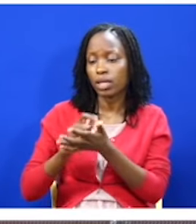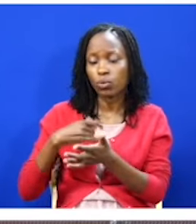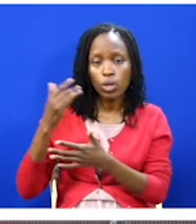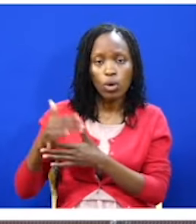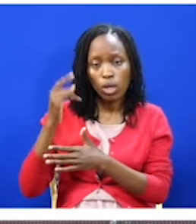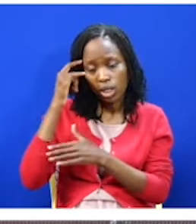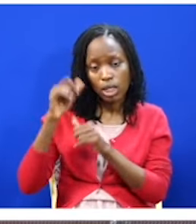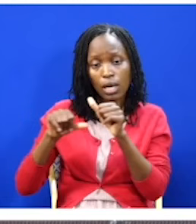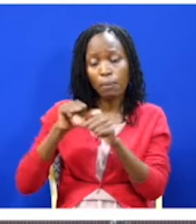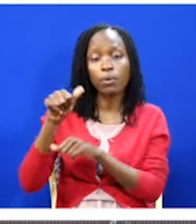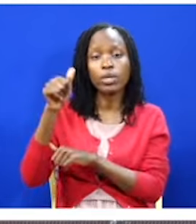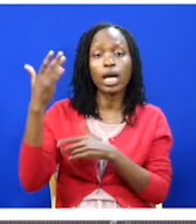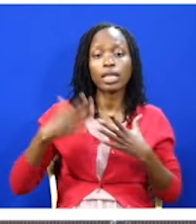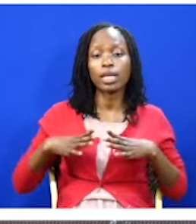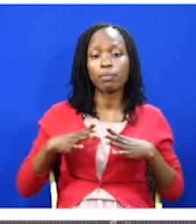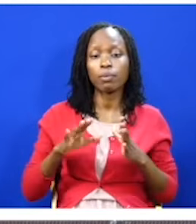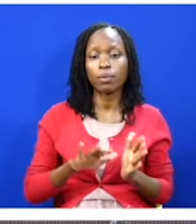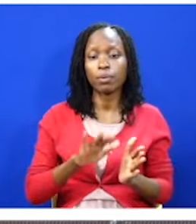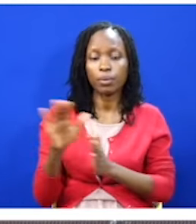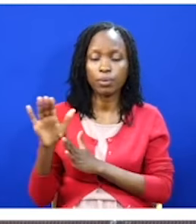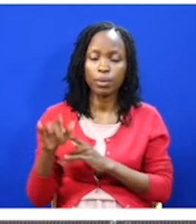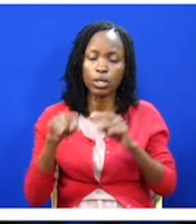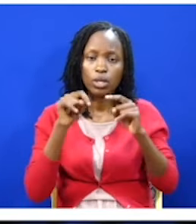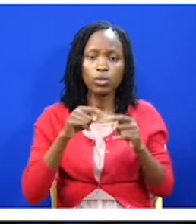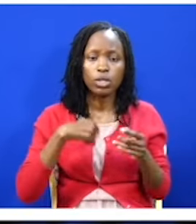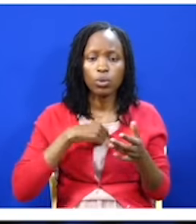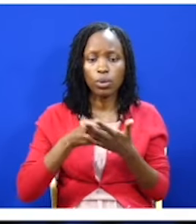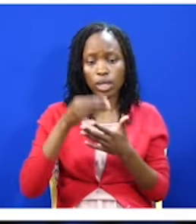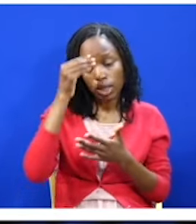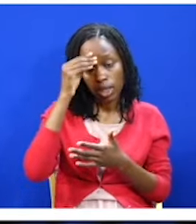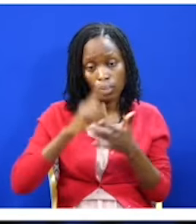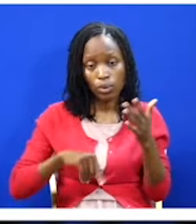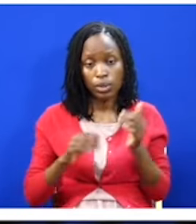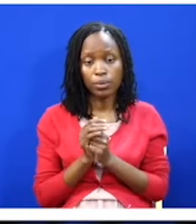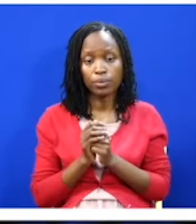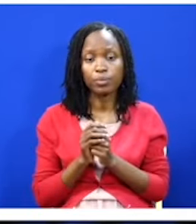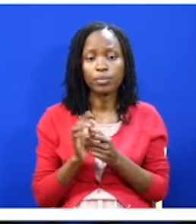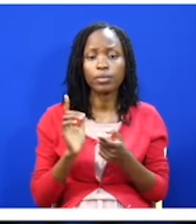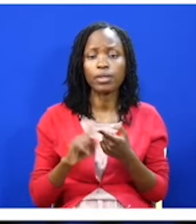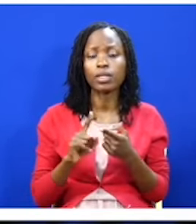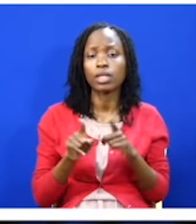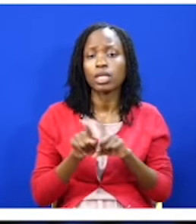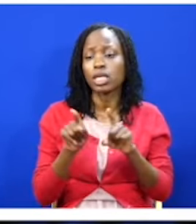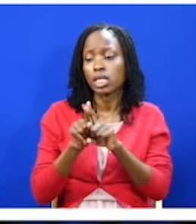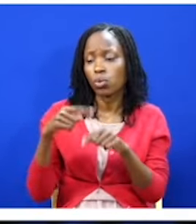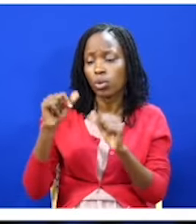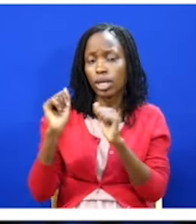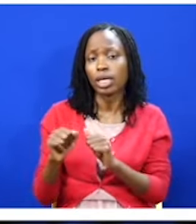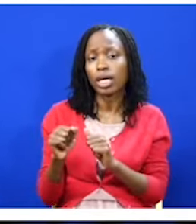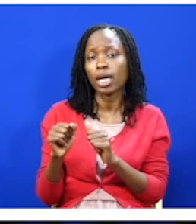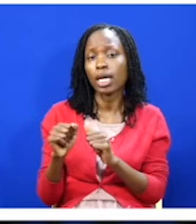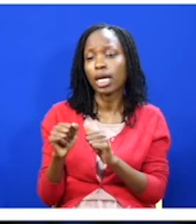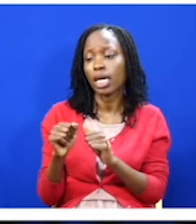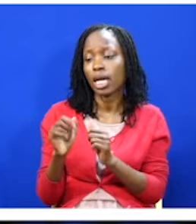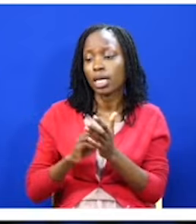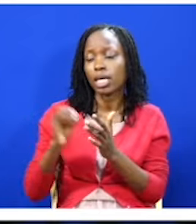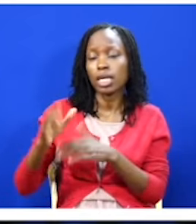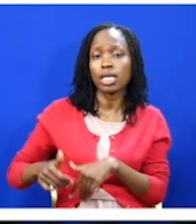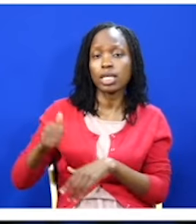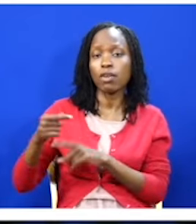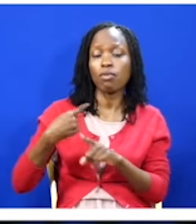convenience. Now let's look at what we've learned today. Number one, we can defeat the giant of selfishness by